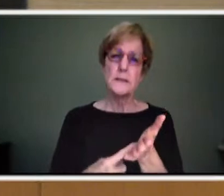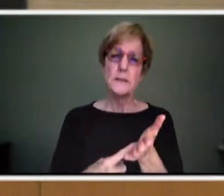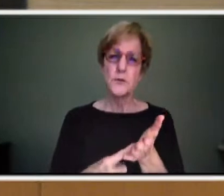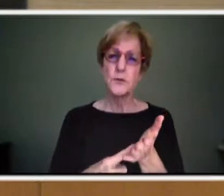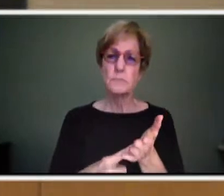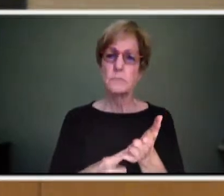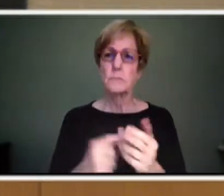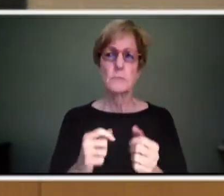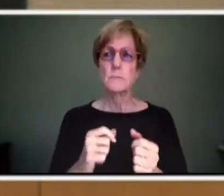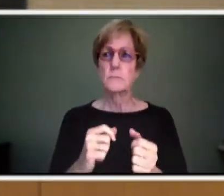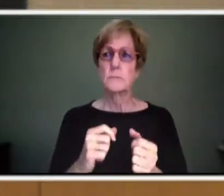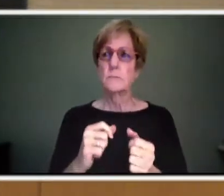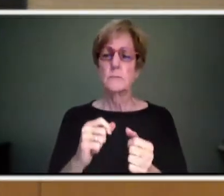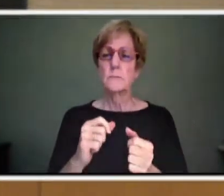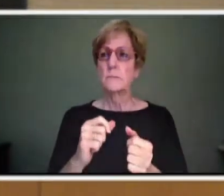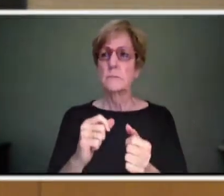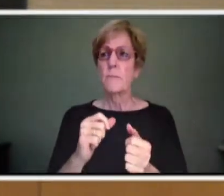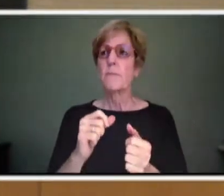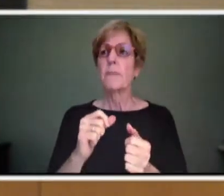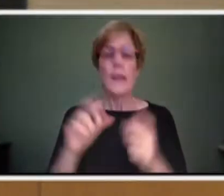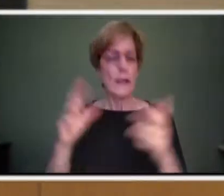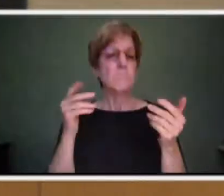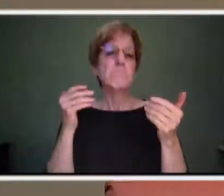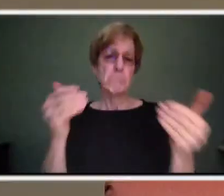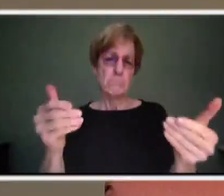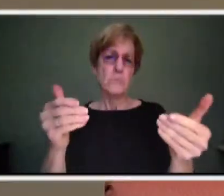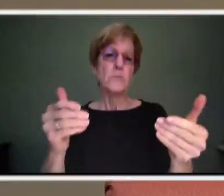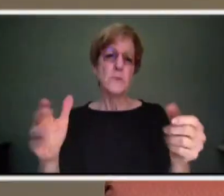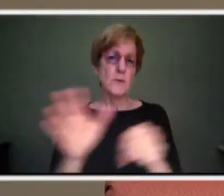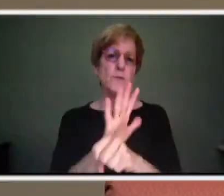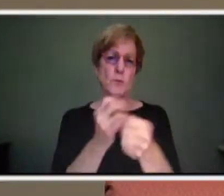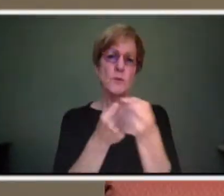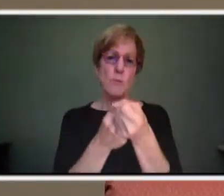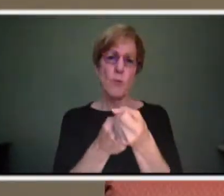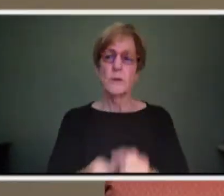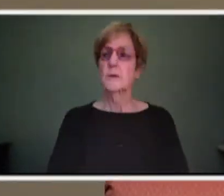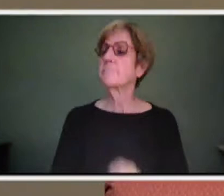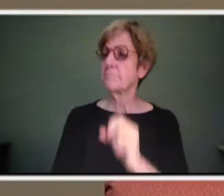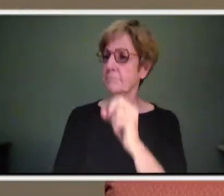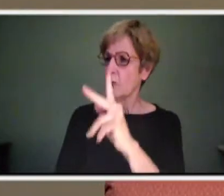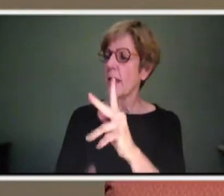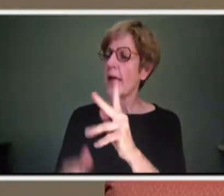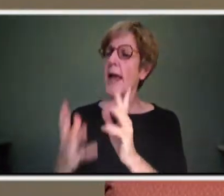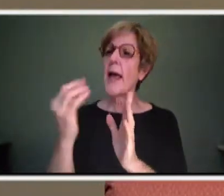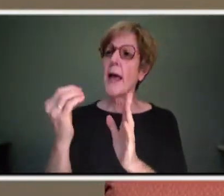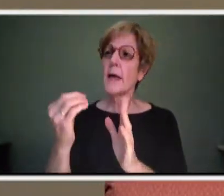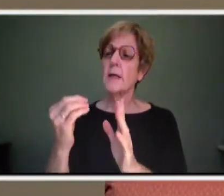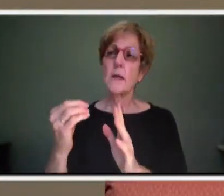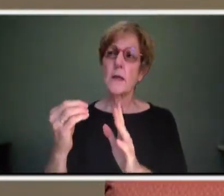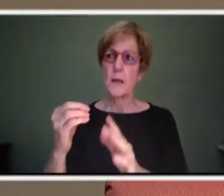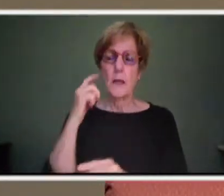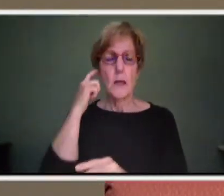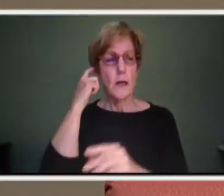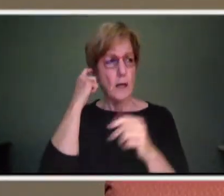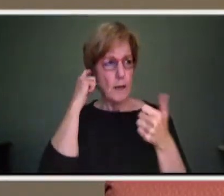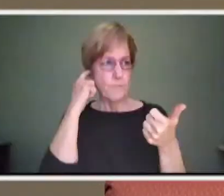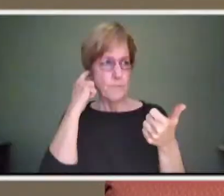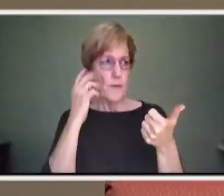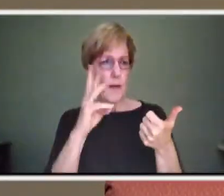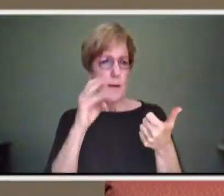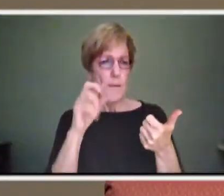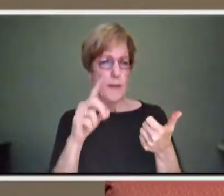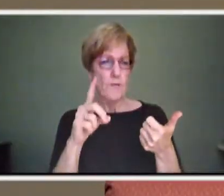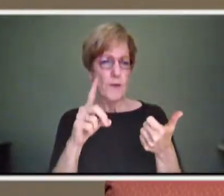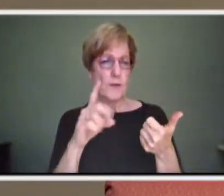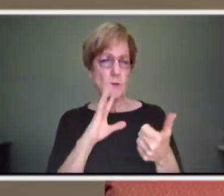to a full recommendation from there. Yeah, thank you. And again, Councilmember Mayfield referred to the meeting we had